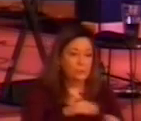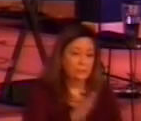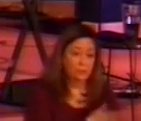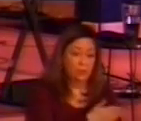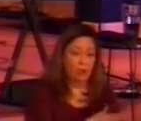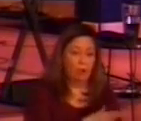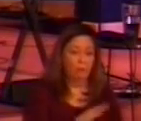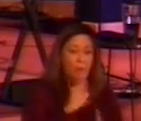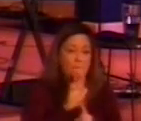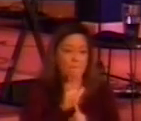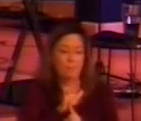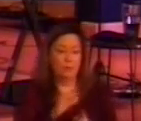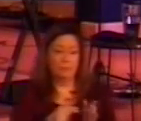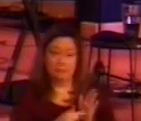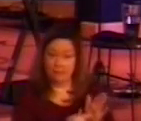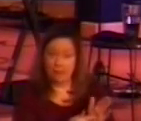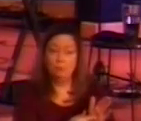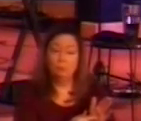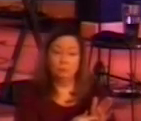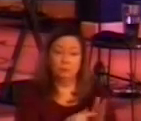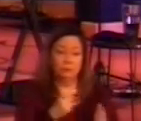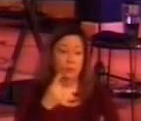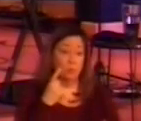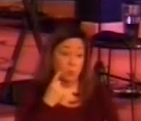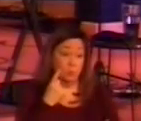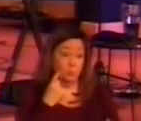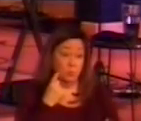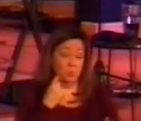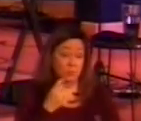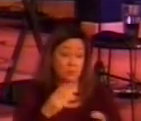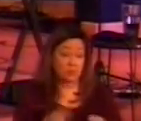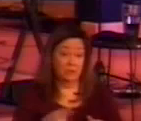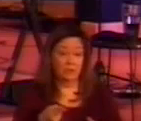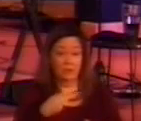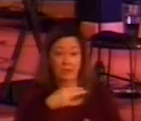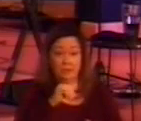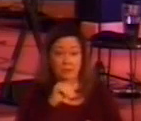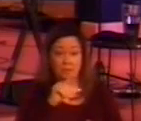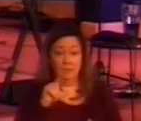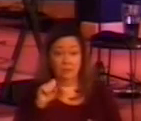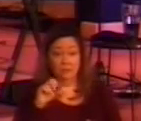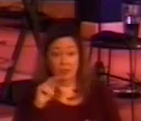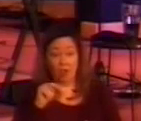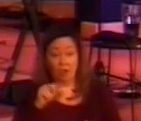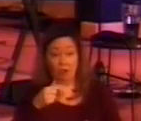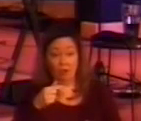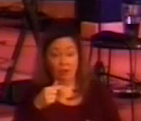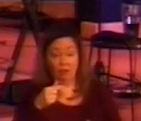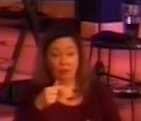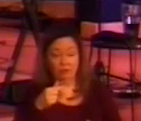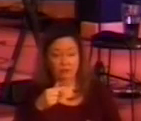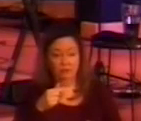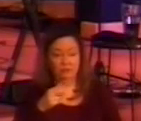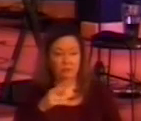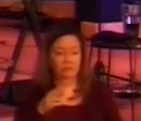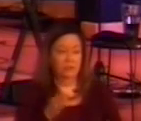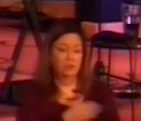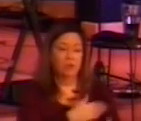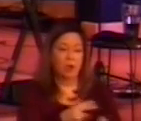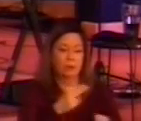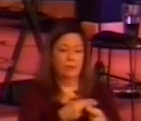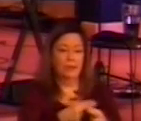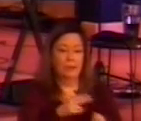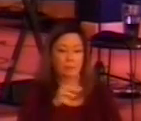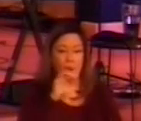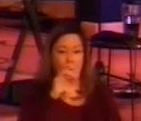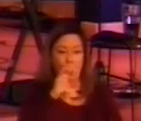popular example in recent times of Hillsong United's Oceans that we sung, I think, recently.